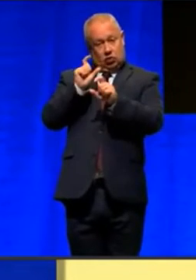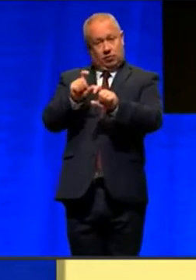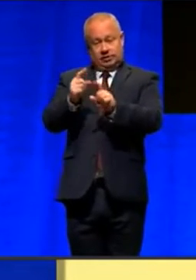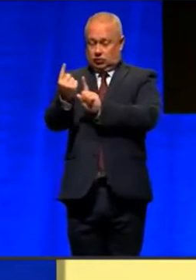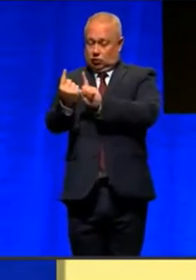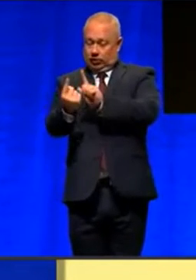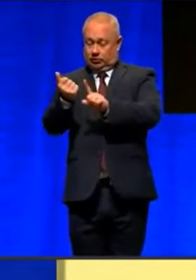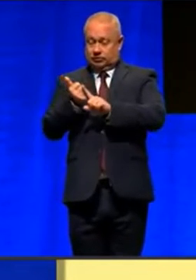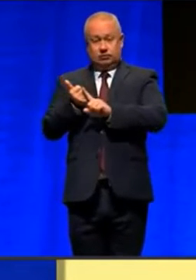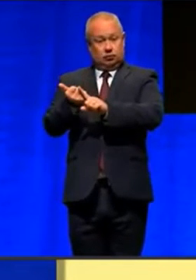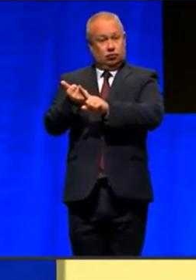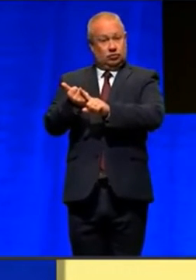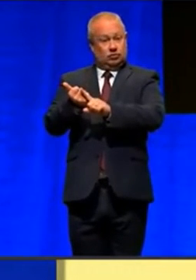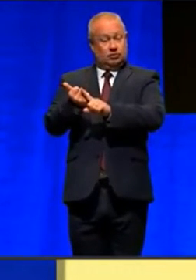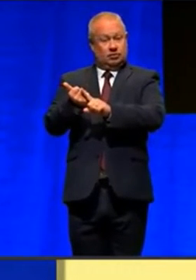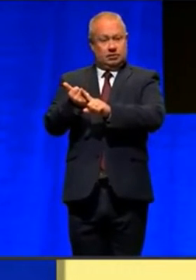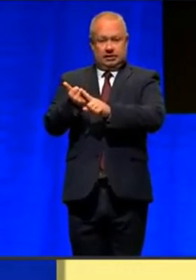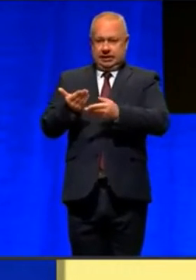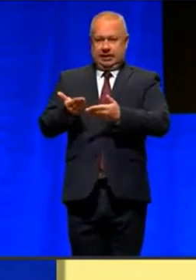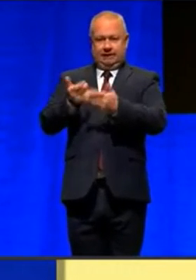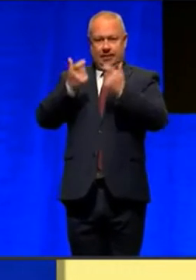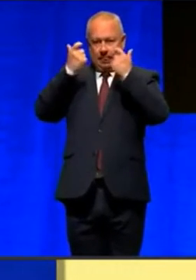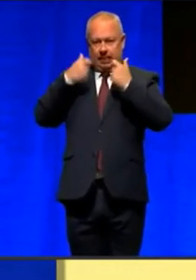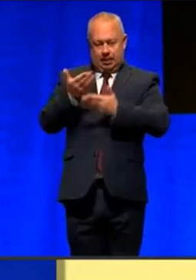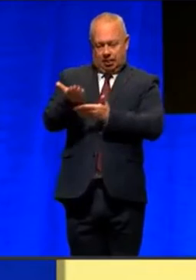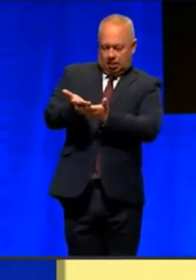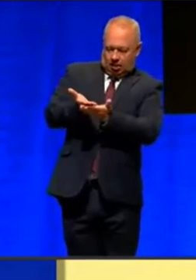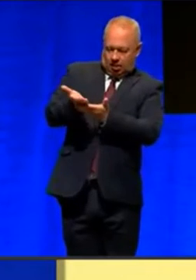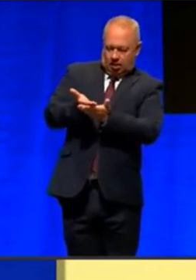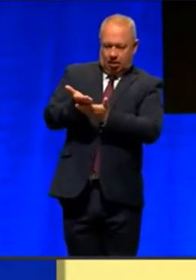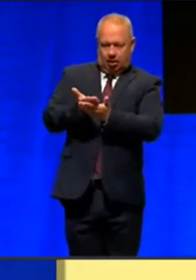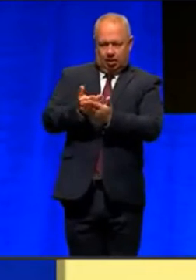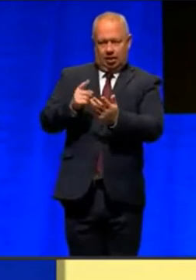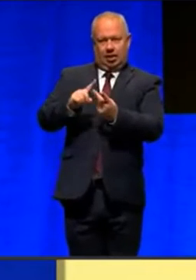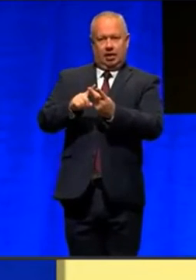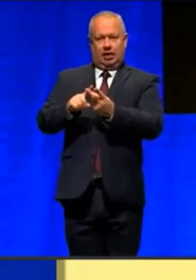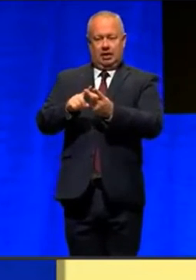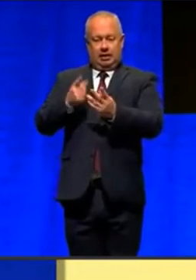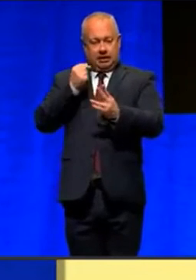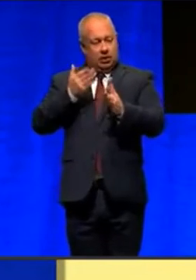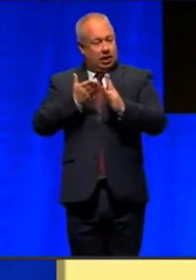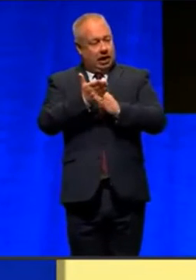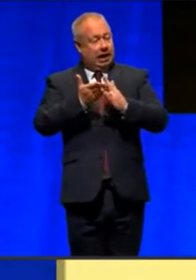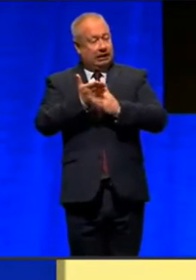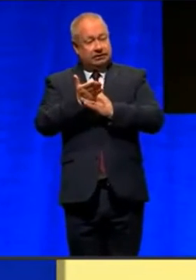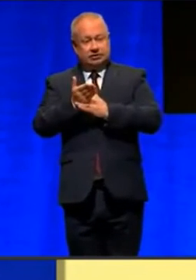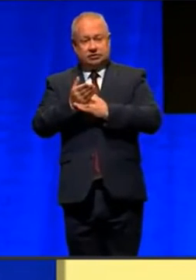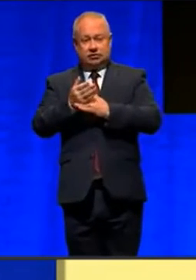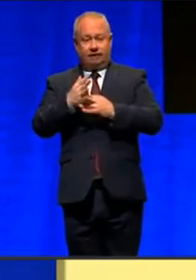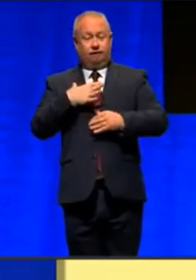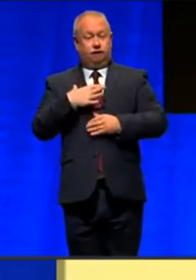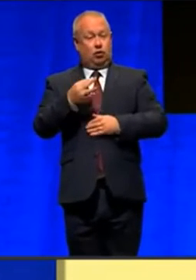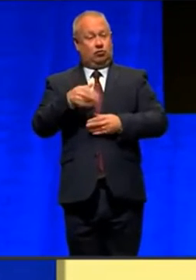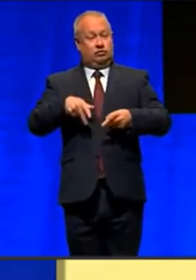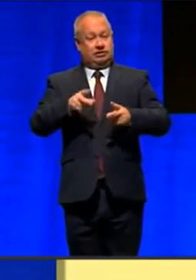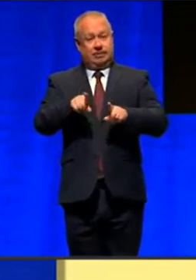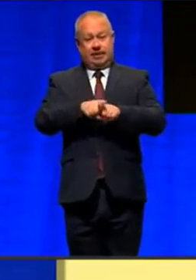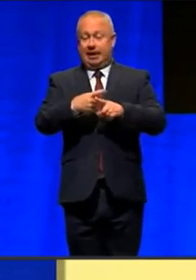one-to-one support from staff, and they were given legal counselling. They also had access to voluntary schemes such as English classes and social